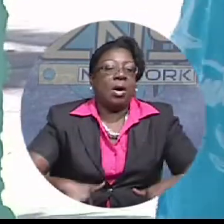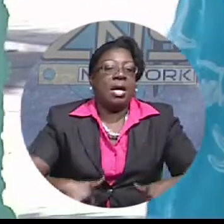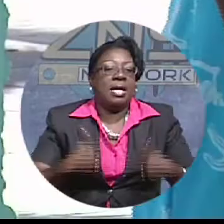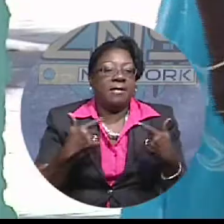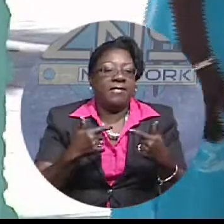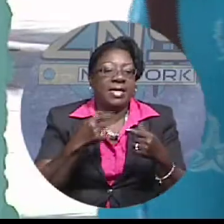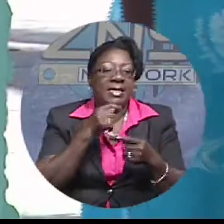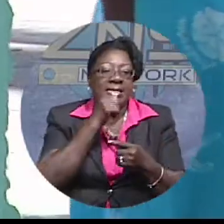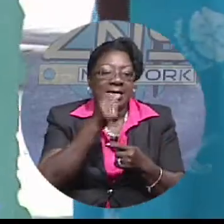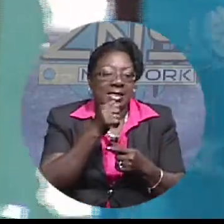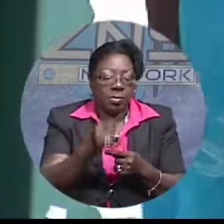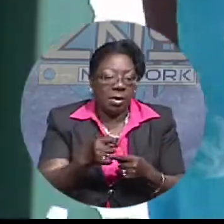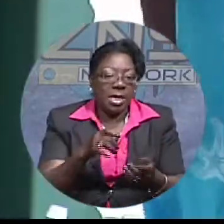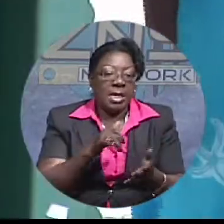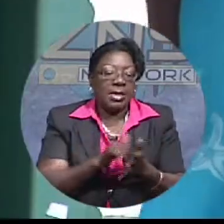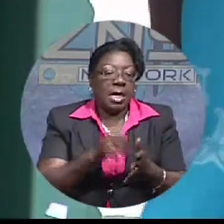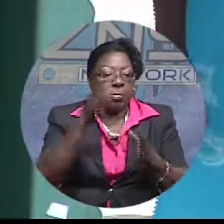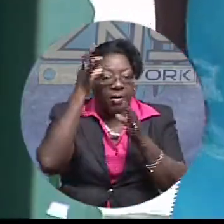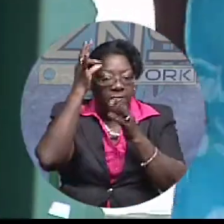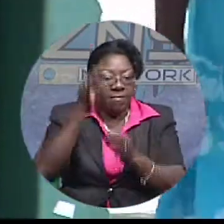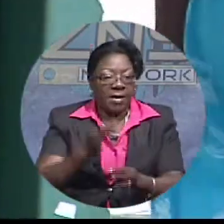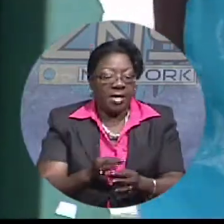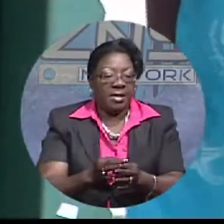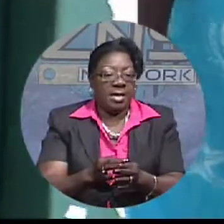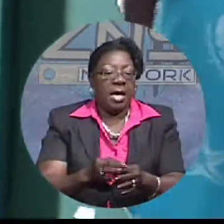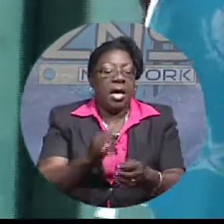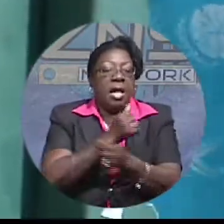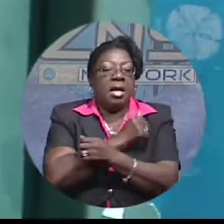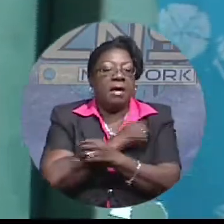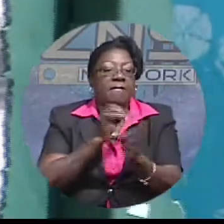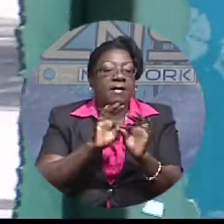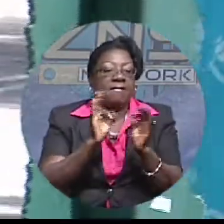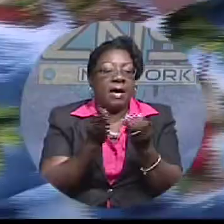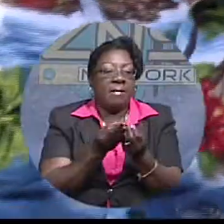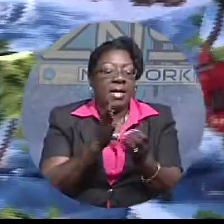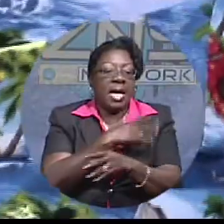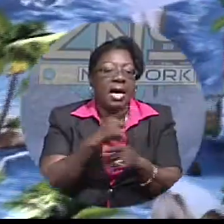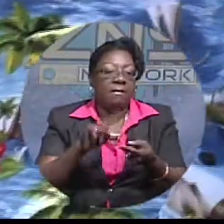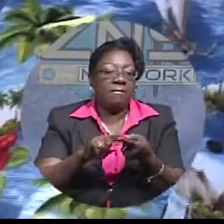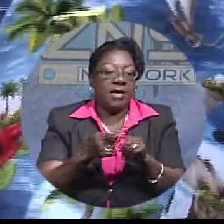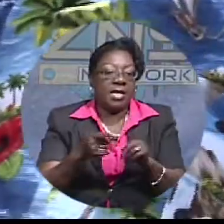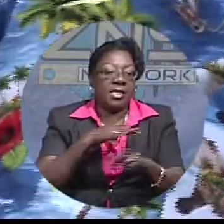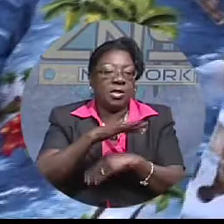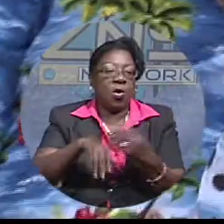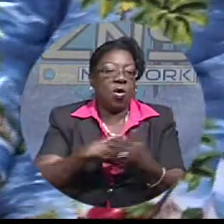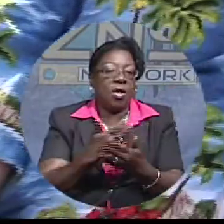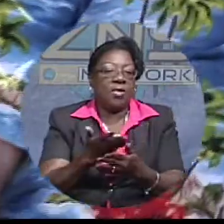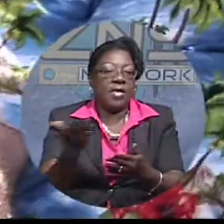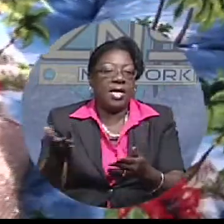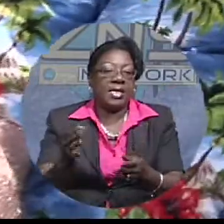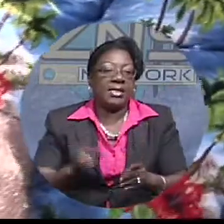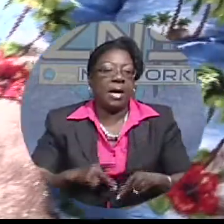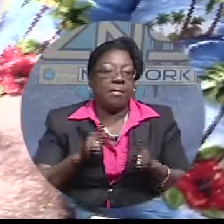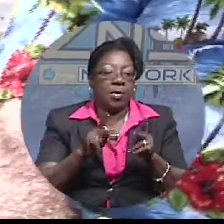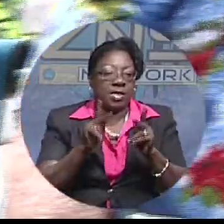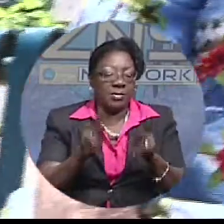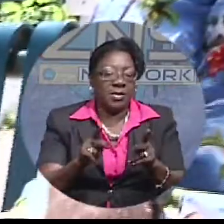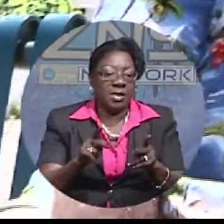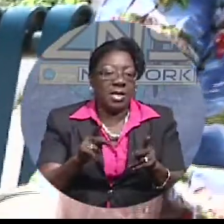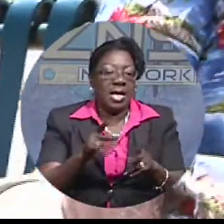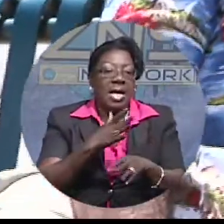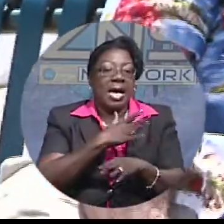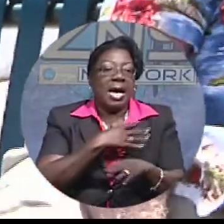testimony that with faith, a loving family and friends, all things are possible. At the thought of almost losing his wife of more than